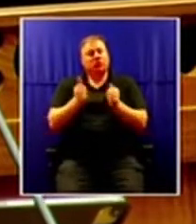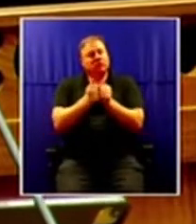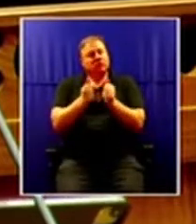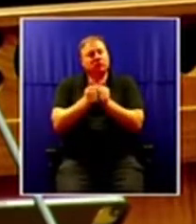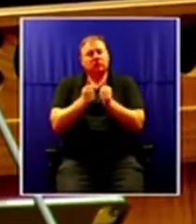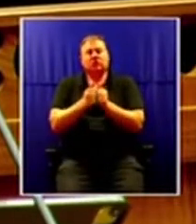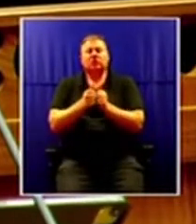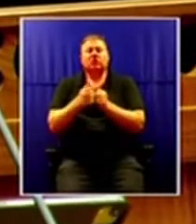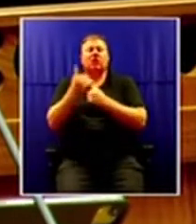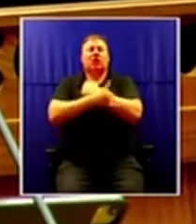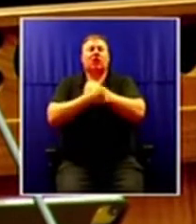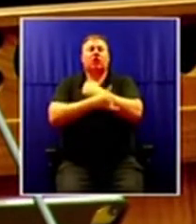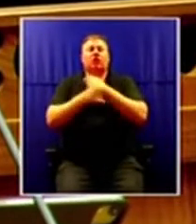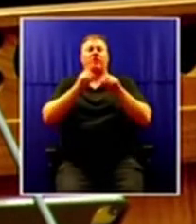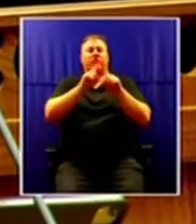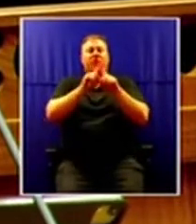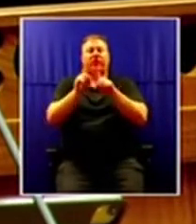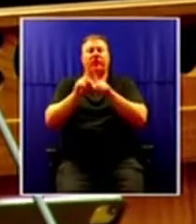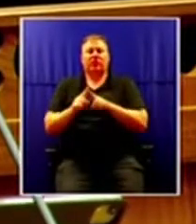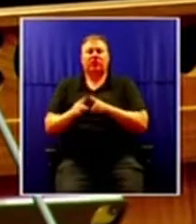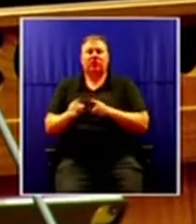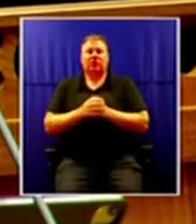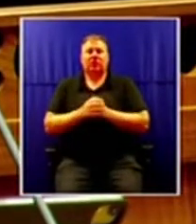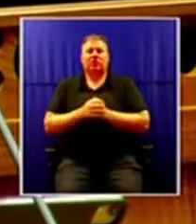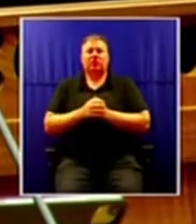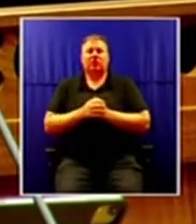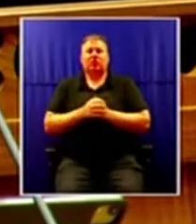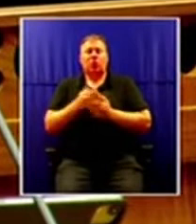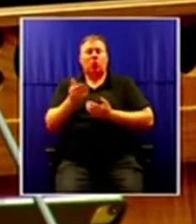and coordinated response to COVID-19